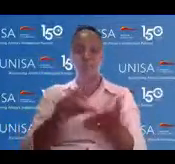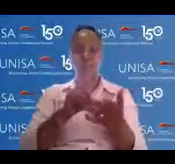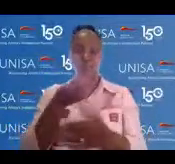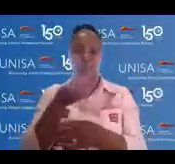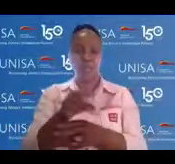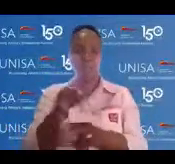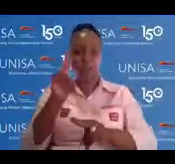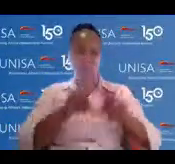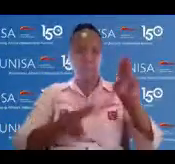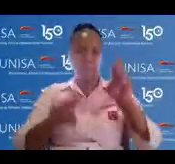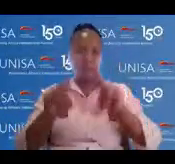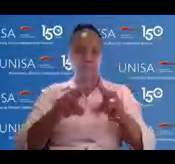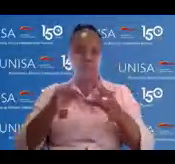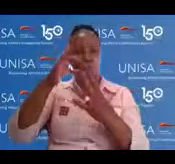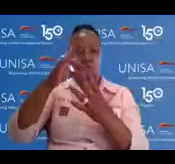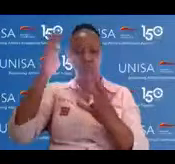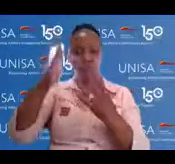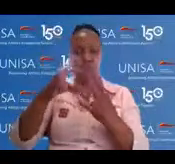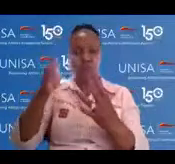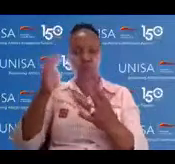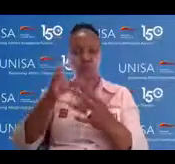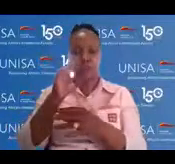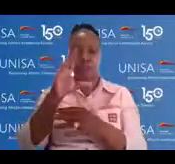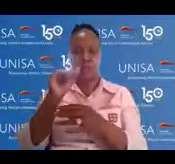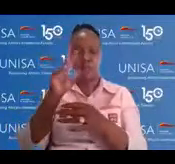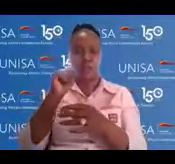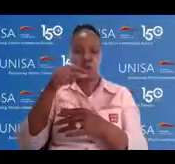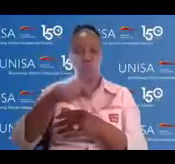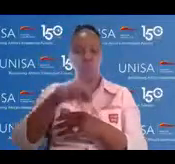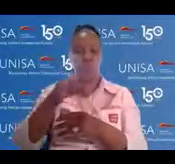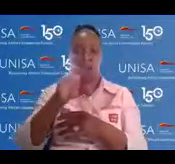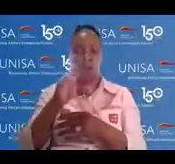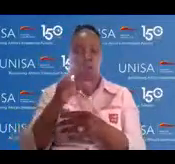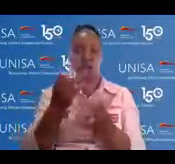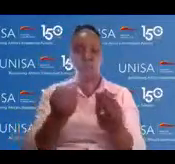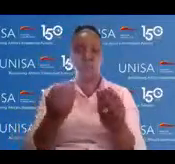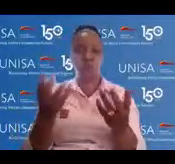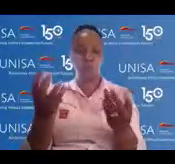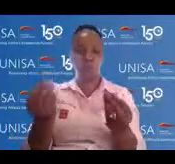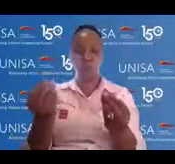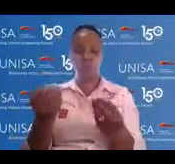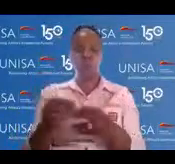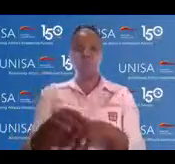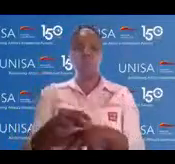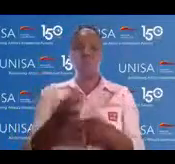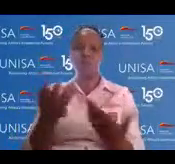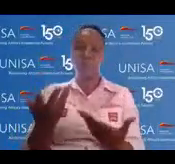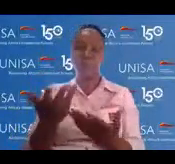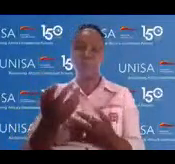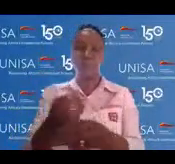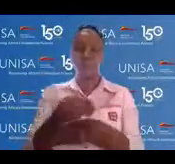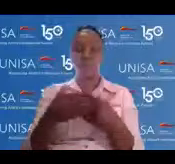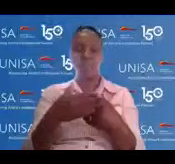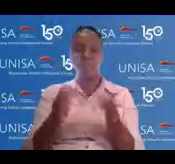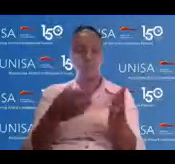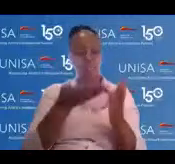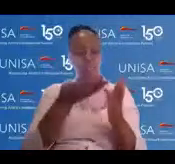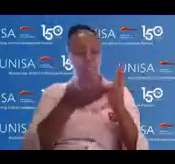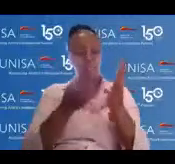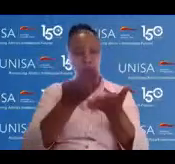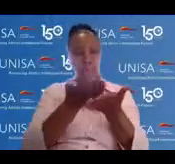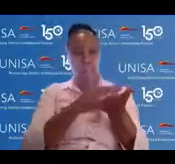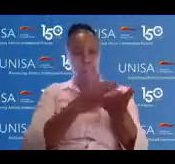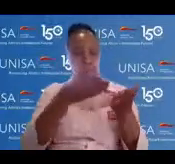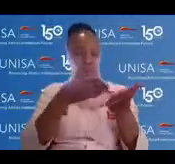option to scan the QR code or enter the start code. So if you have a look at this page, this is the QR code, but